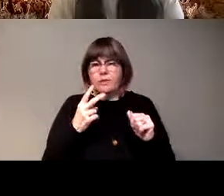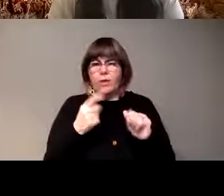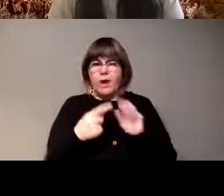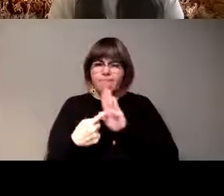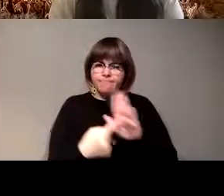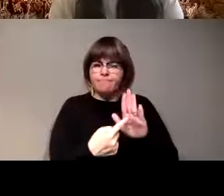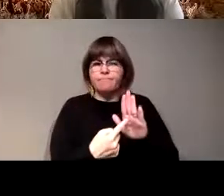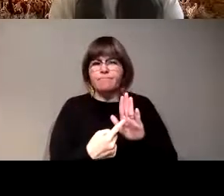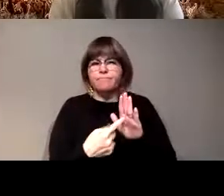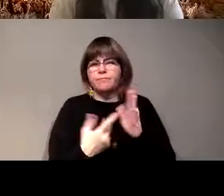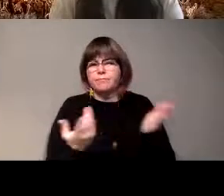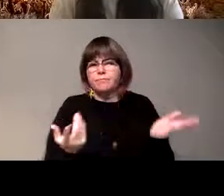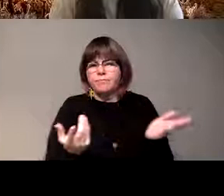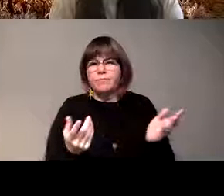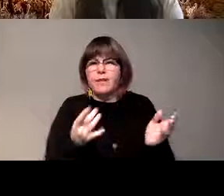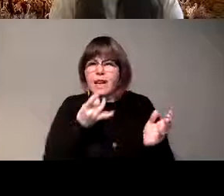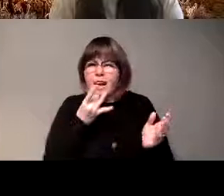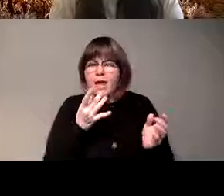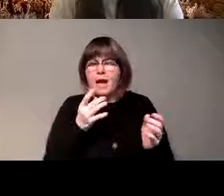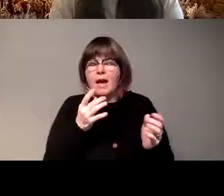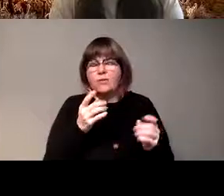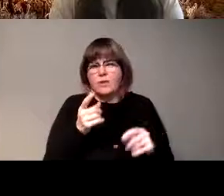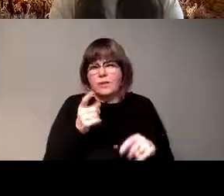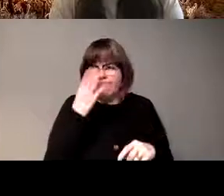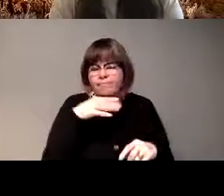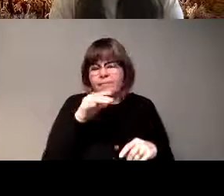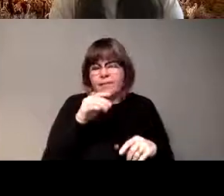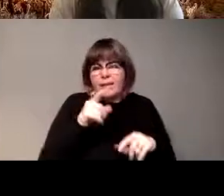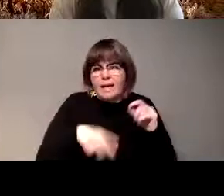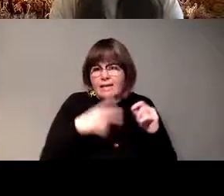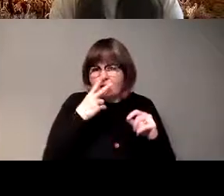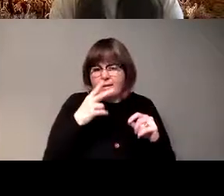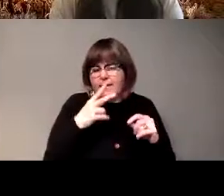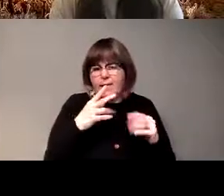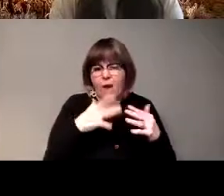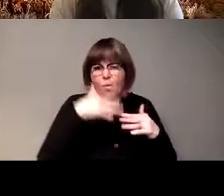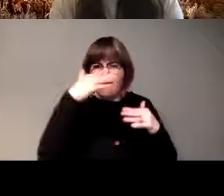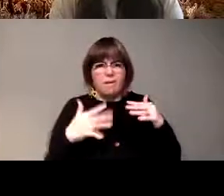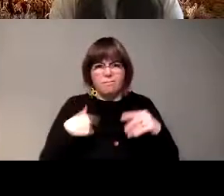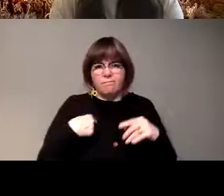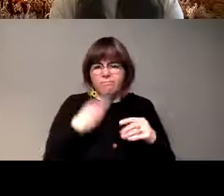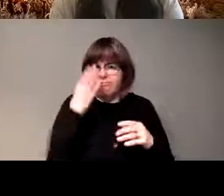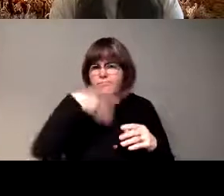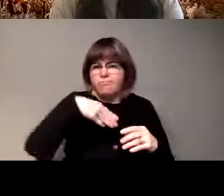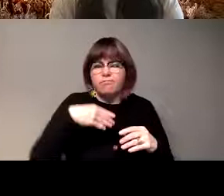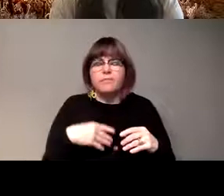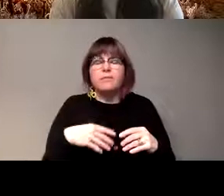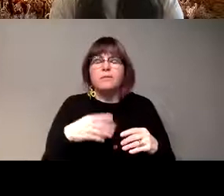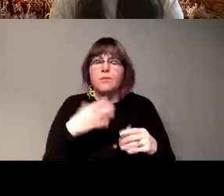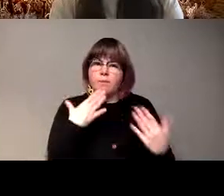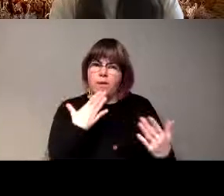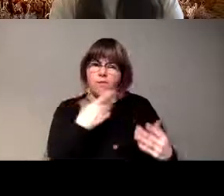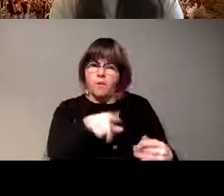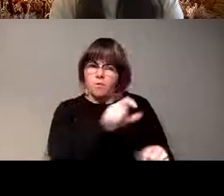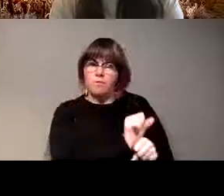to represent light at invisible infrared wavelengths. And thanks to the efforts of citizen scientists on